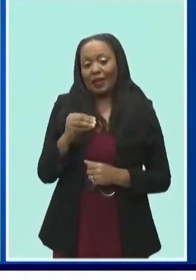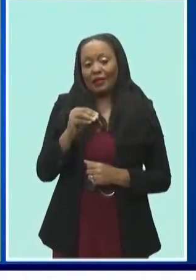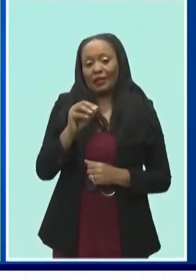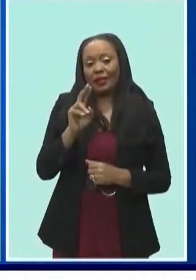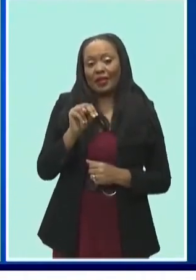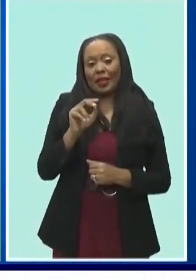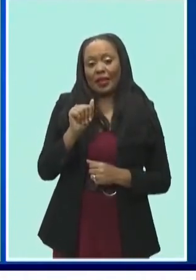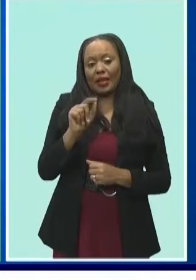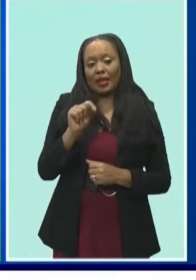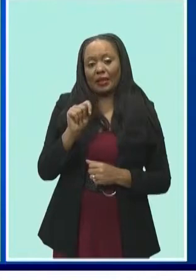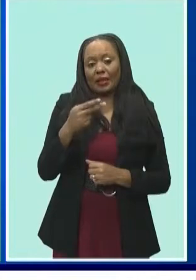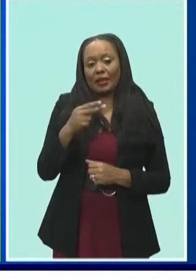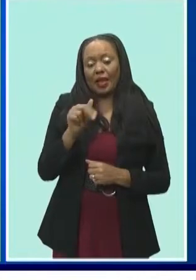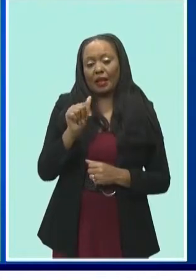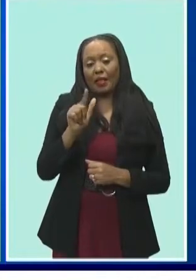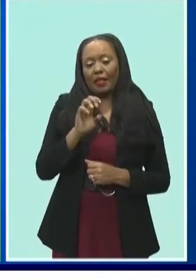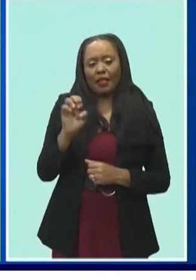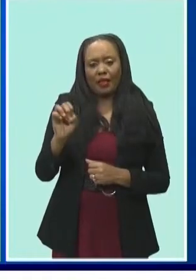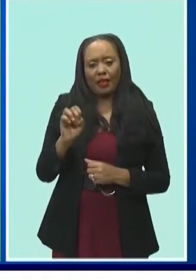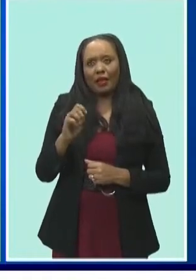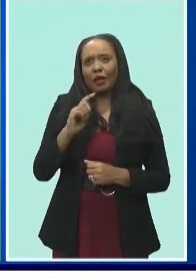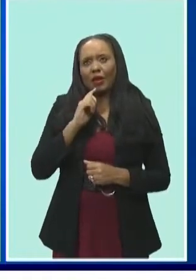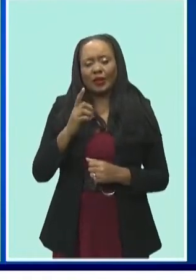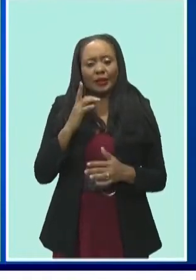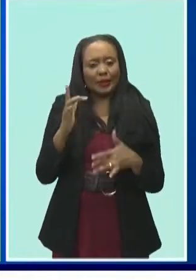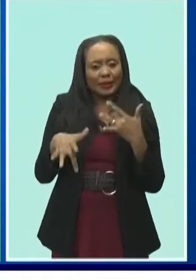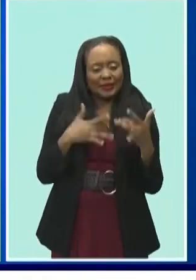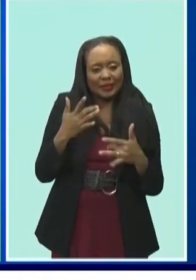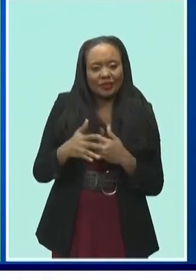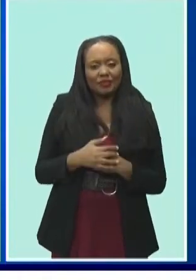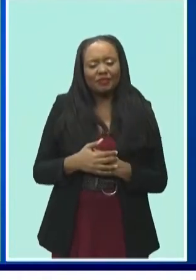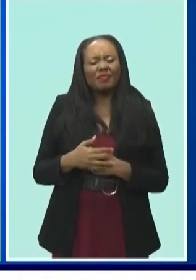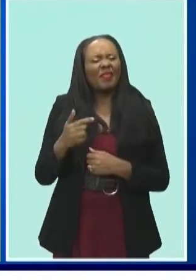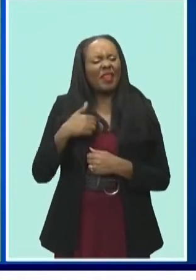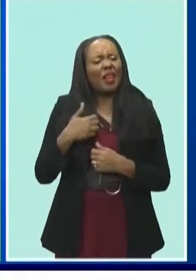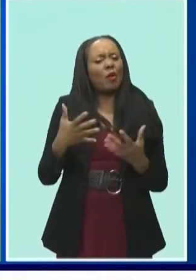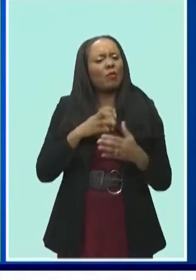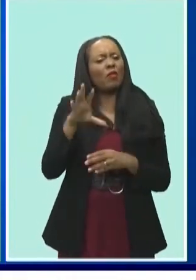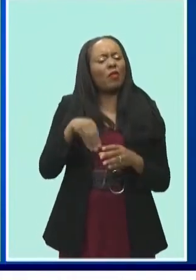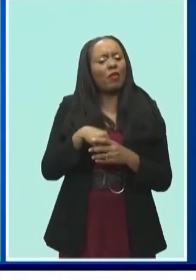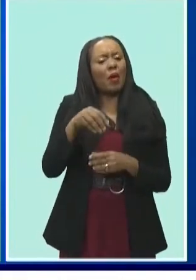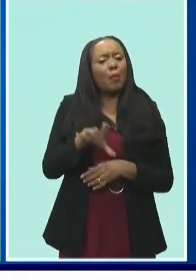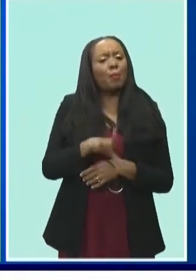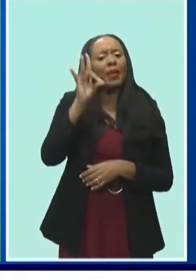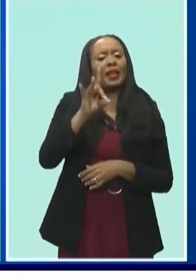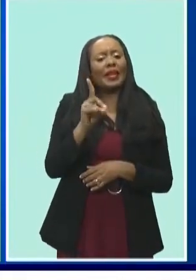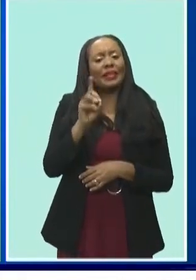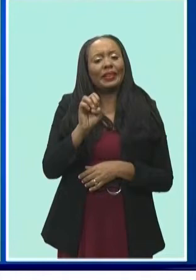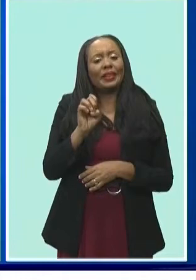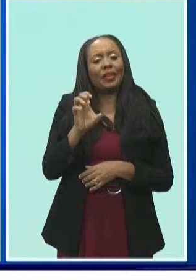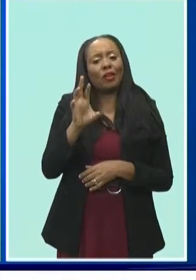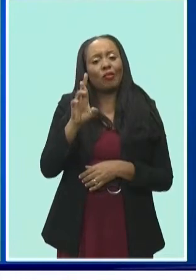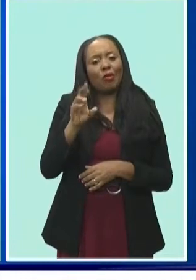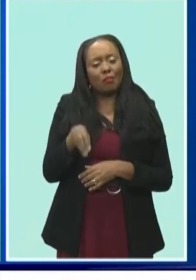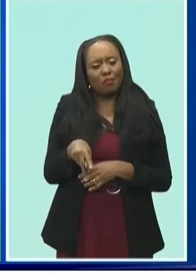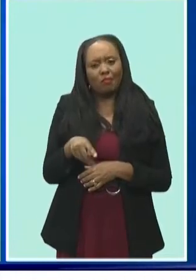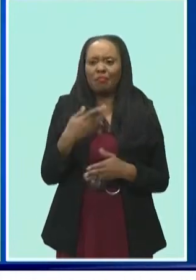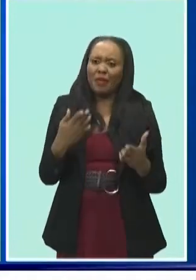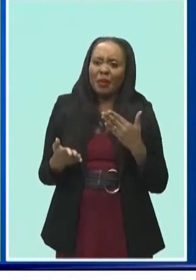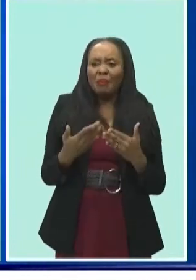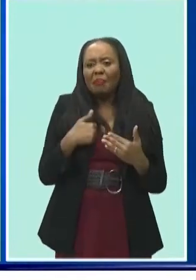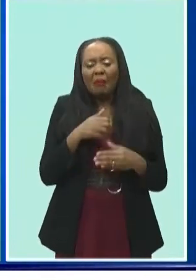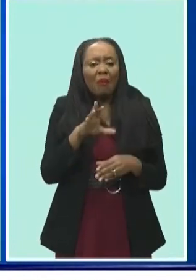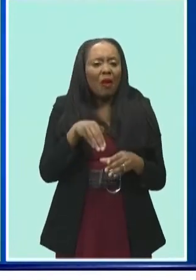for the Sweetest Summer Festival. So you know for sure I'm going to be looking at the pig of the crop. You never know, I might try my hands at the soca one or